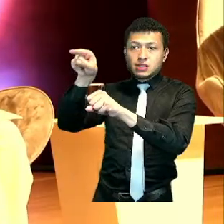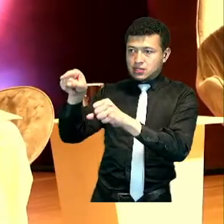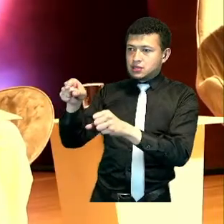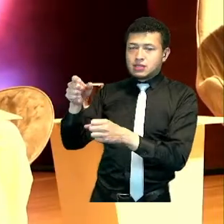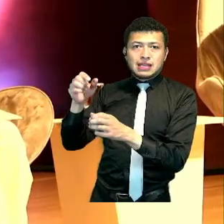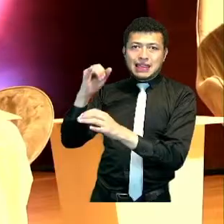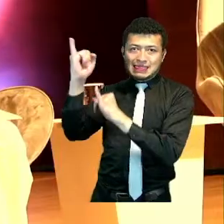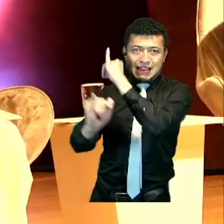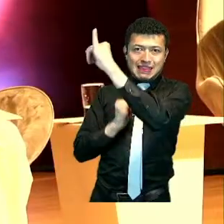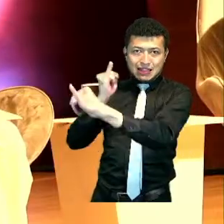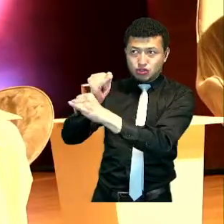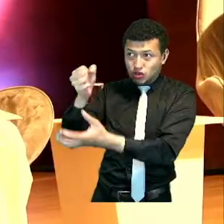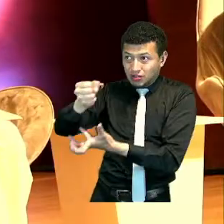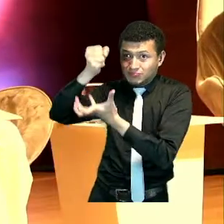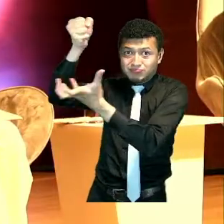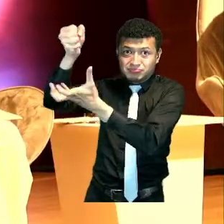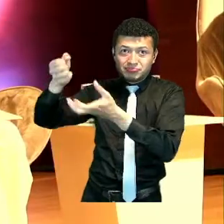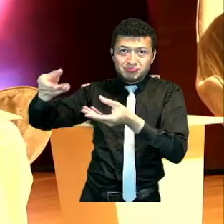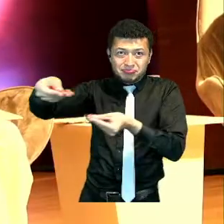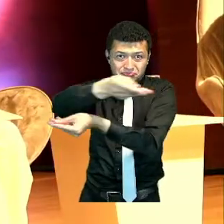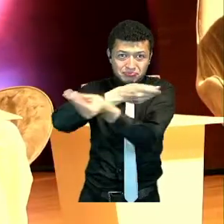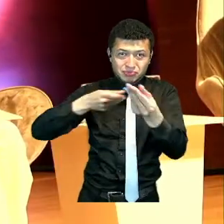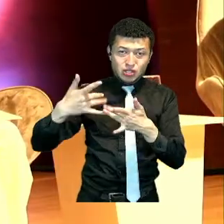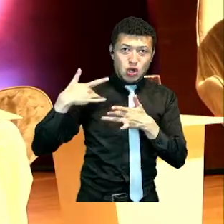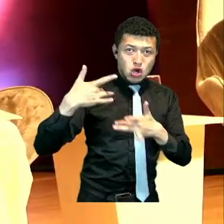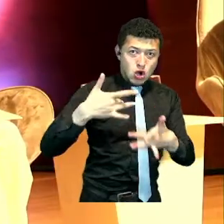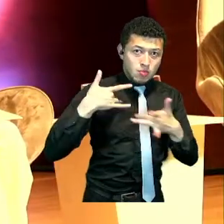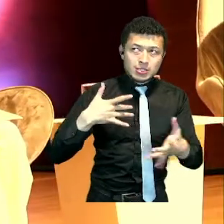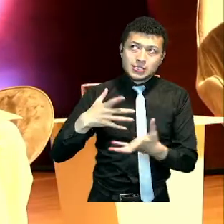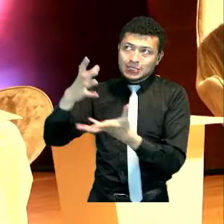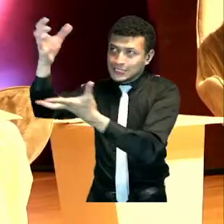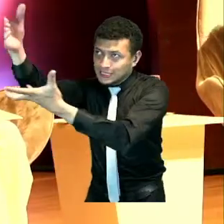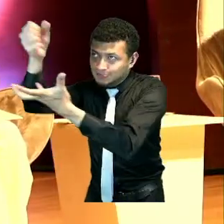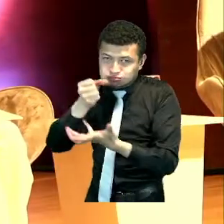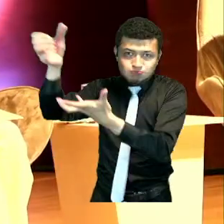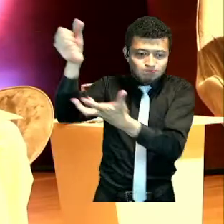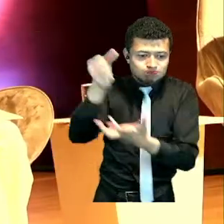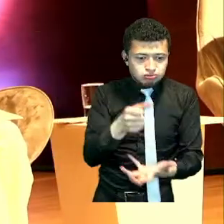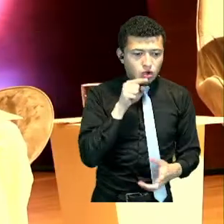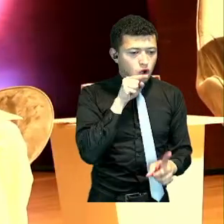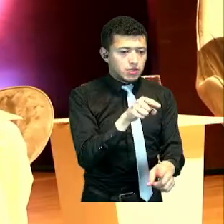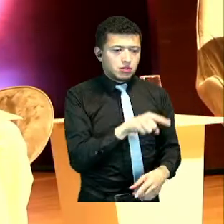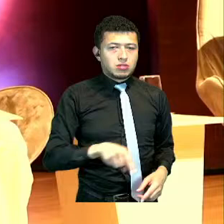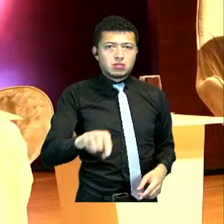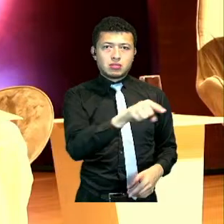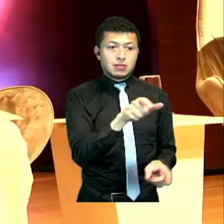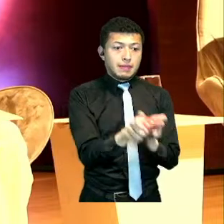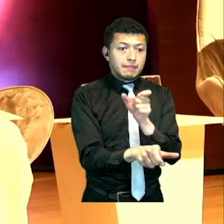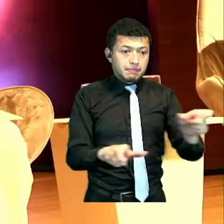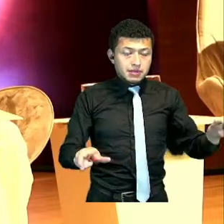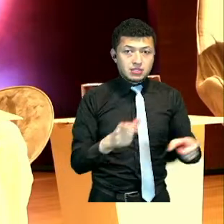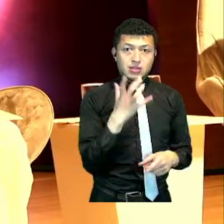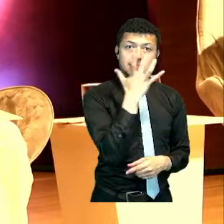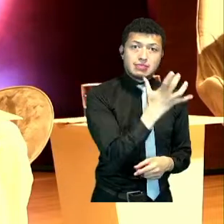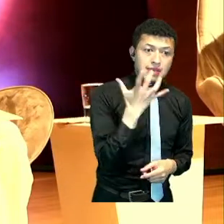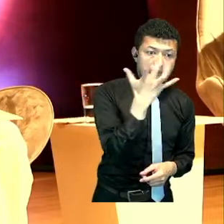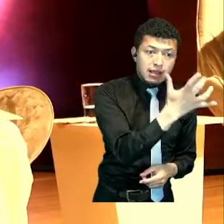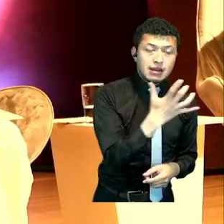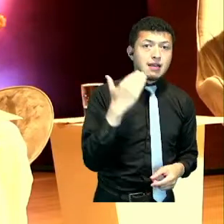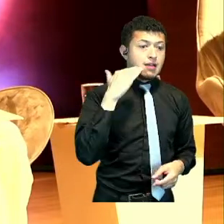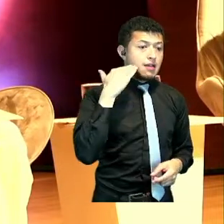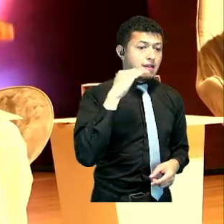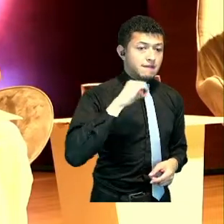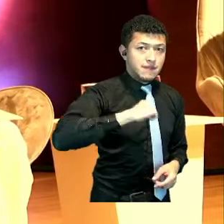dedicate specifically to financing these women's initiatives and